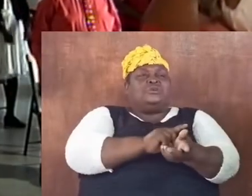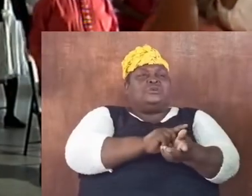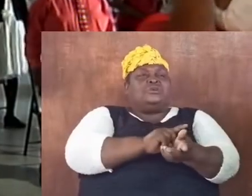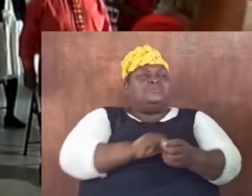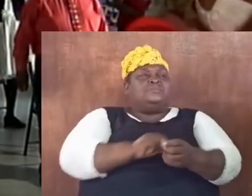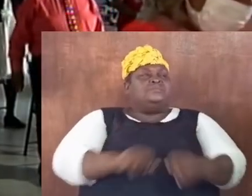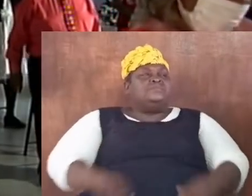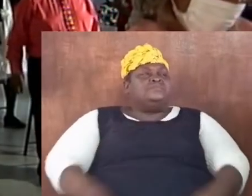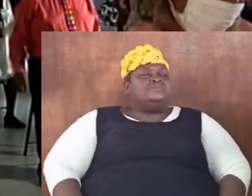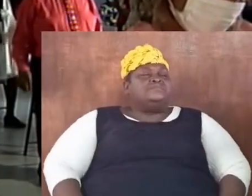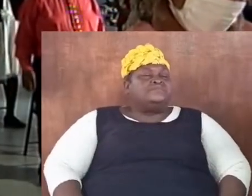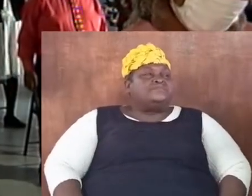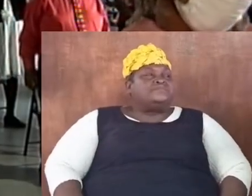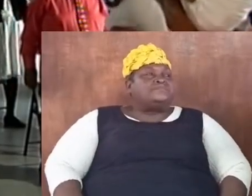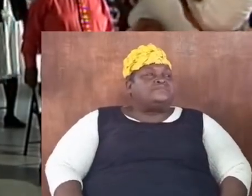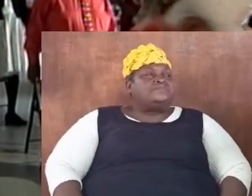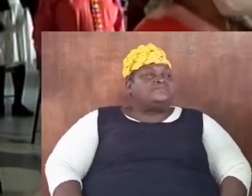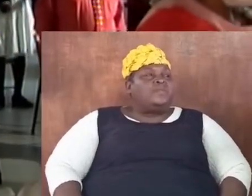ahead, singers.